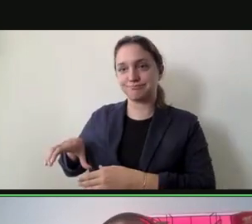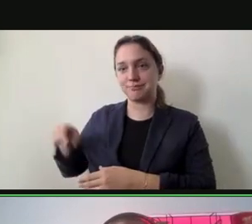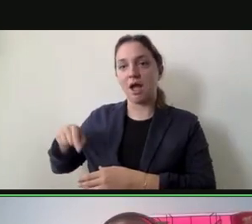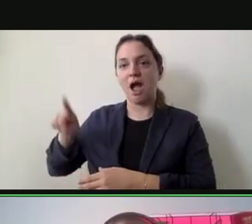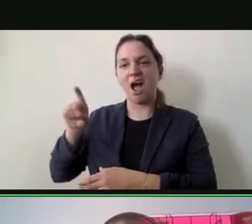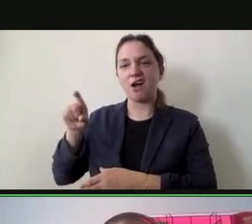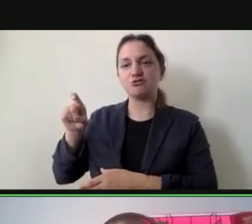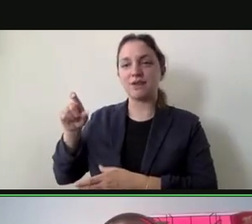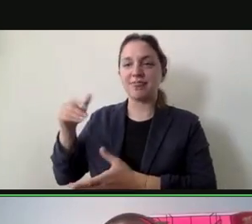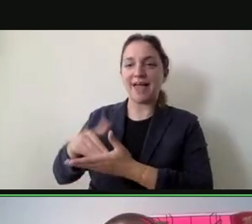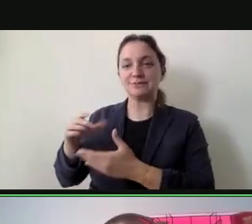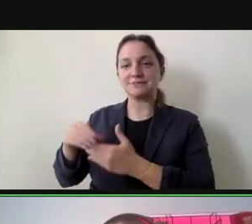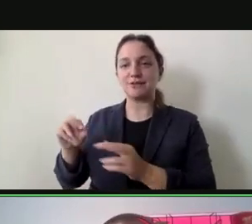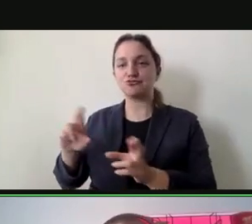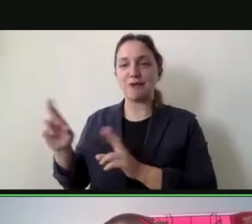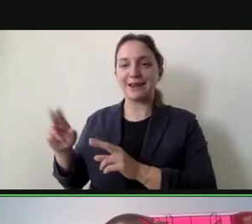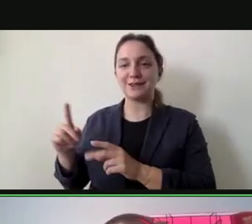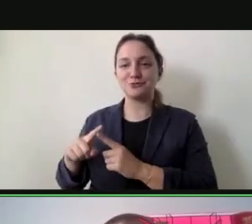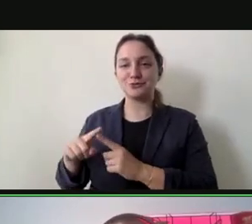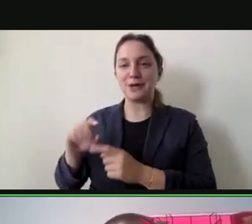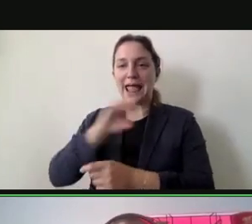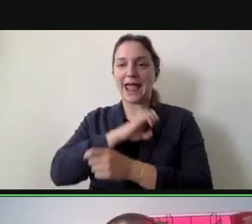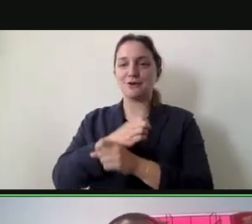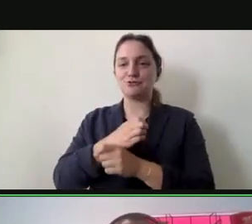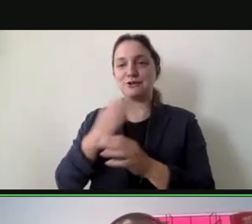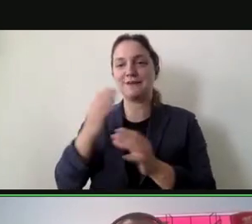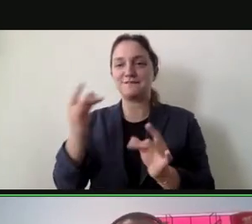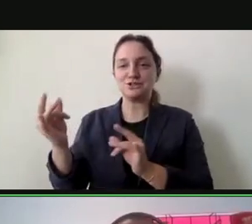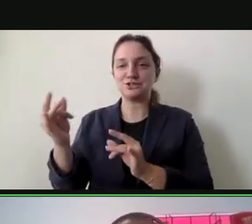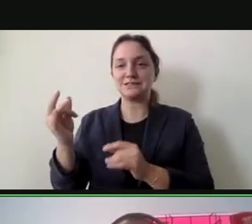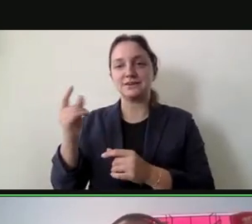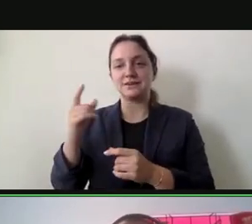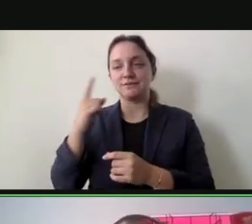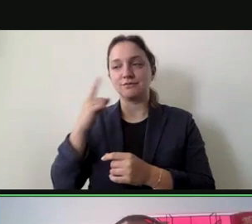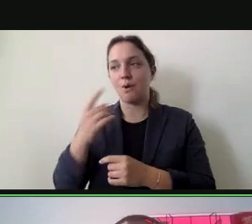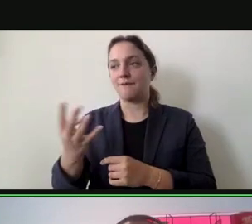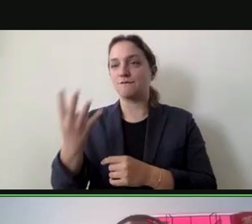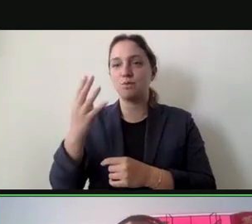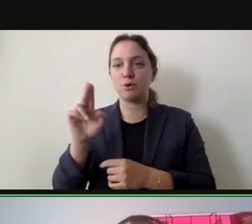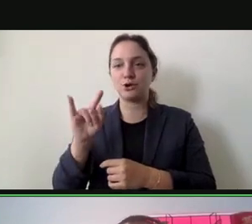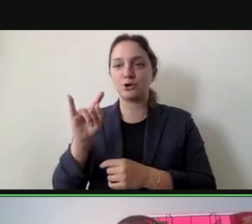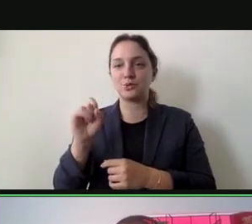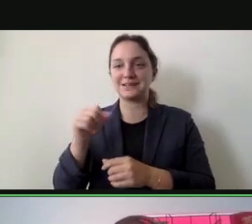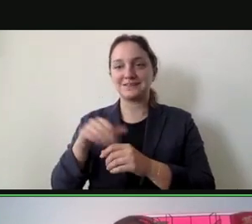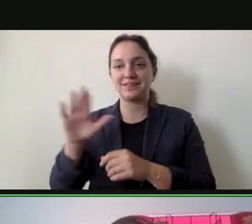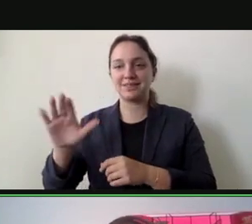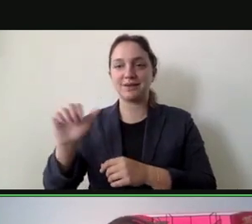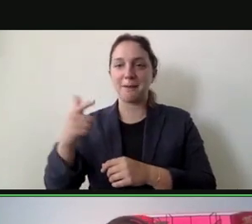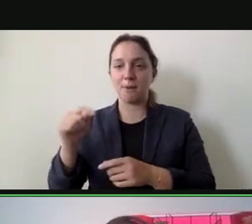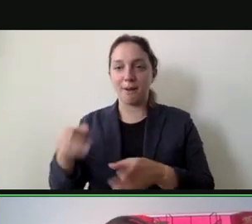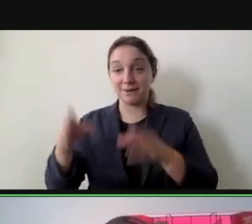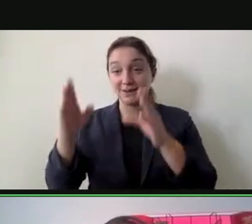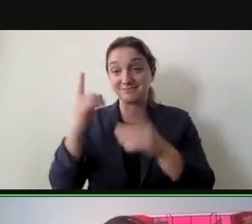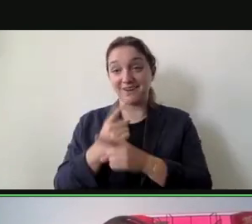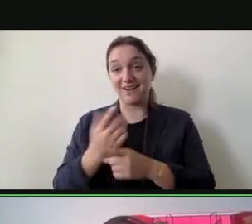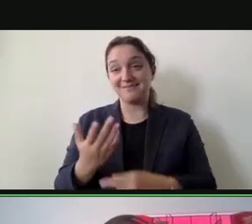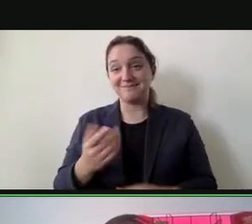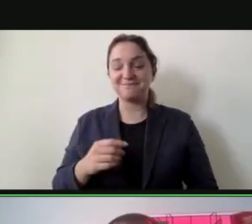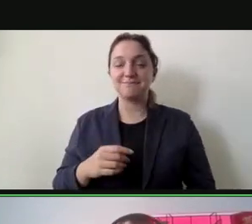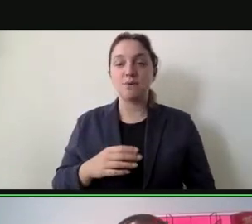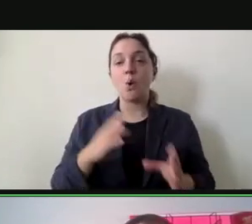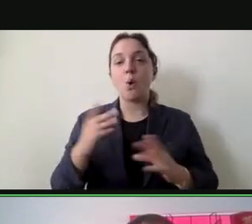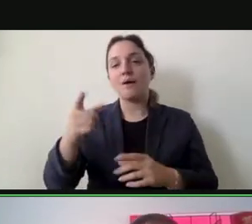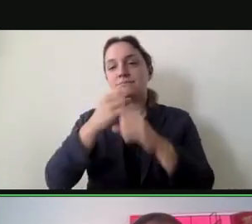$100,000 laying around to decarbonize their, 4-unit apartment building, or a church or